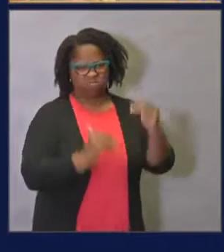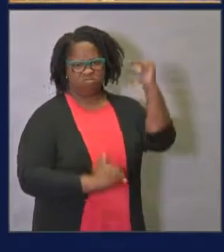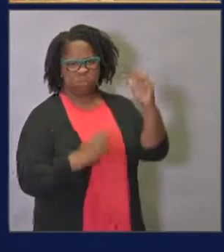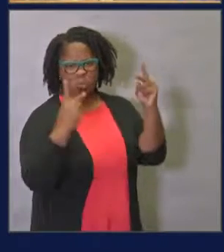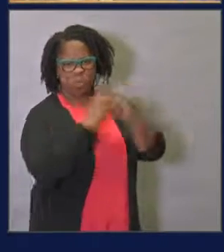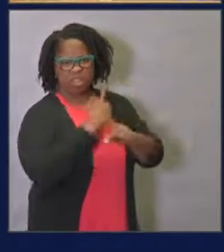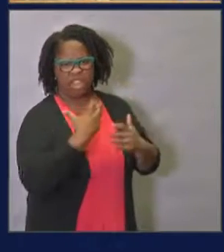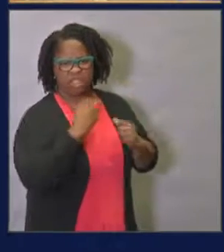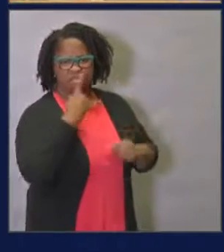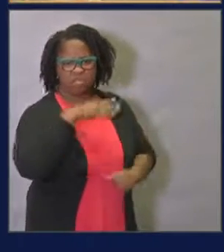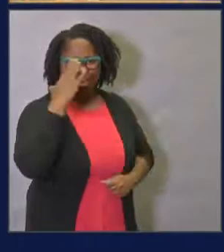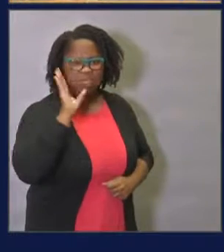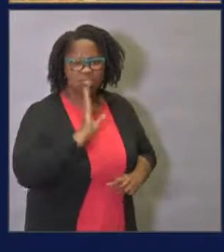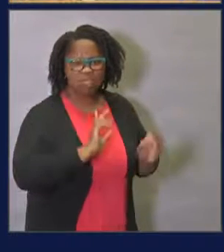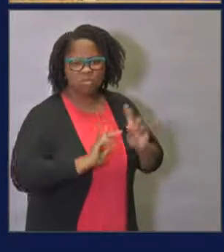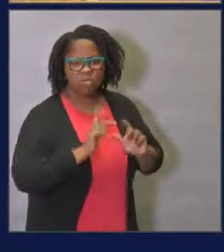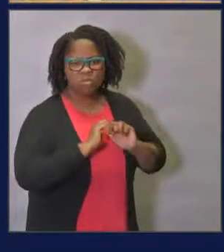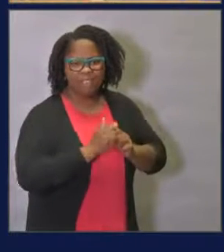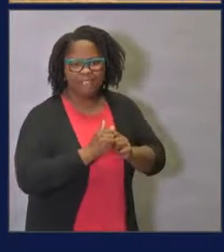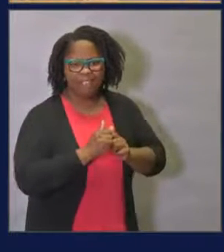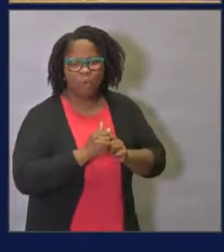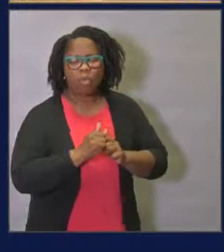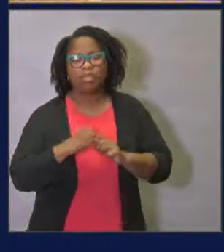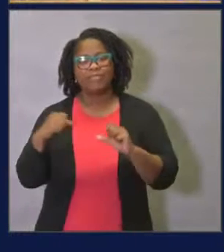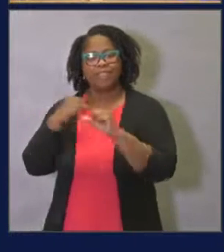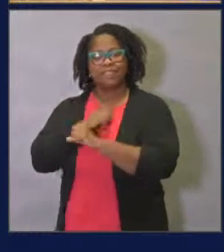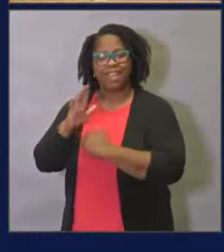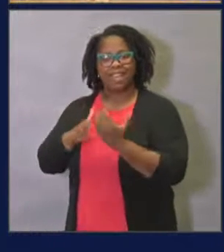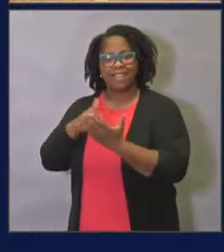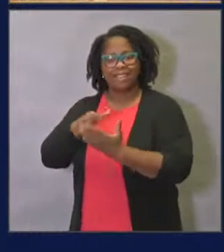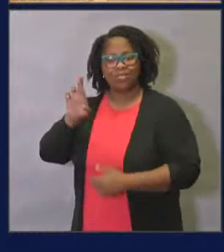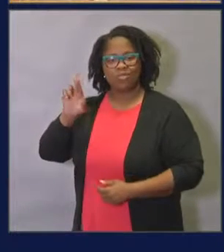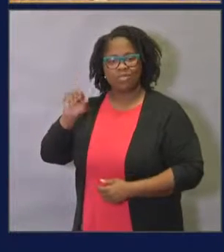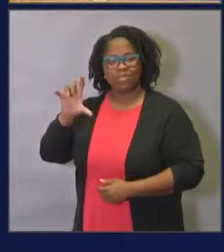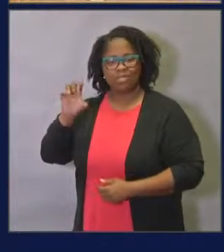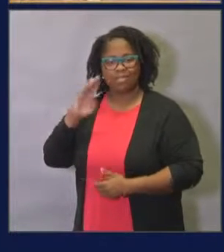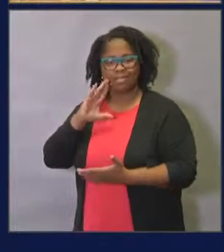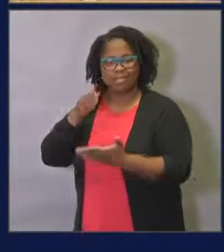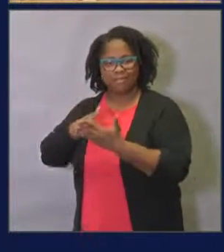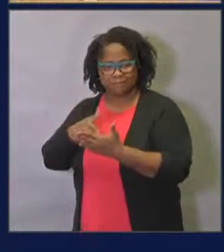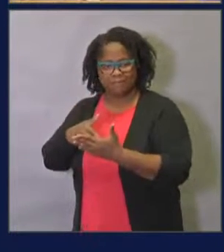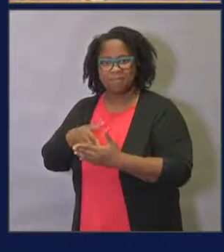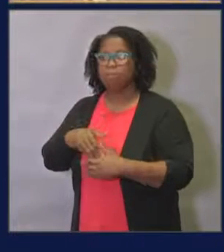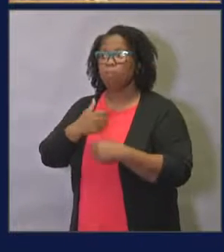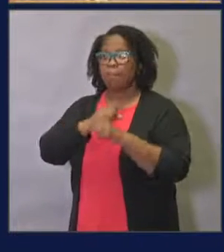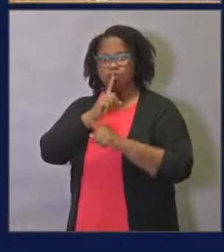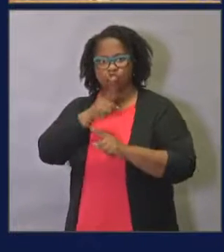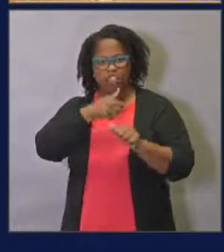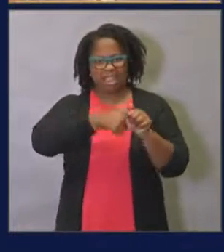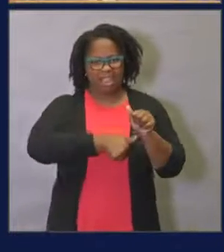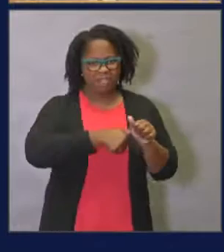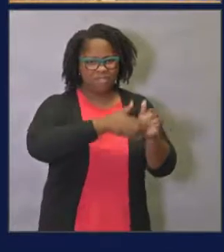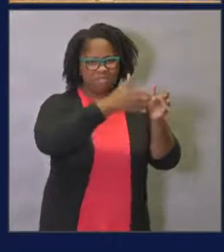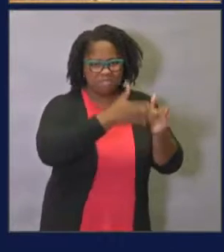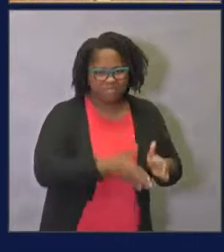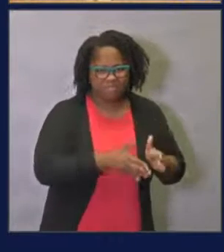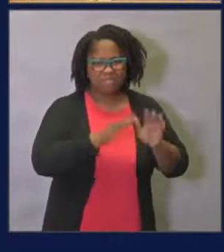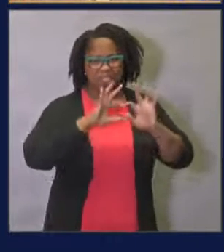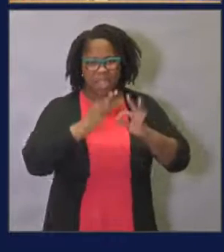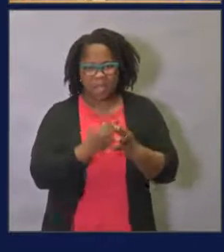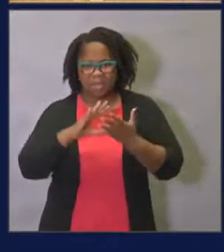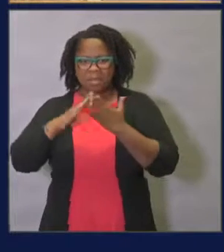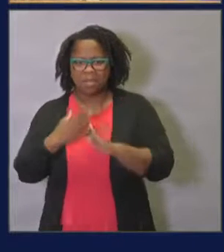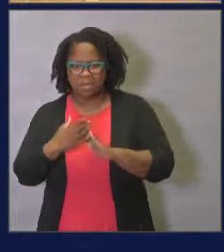by fighting against racism and ensuring that every individual, family, and community has the resources that they need